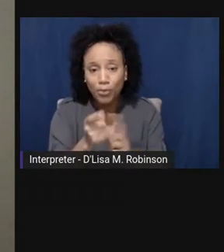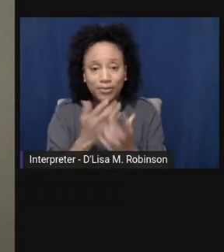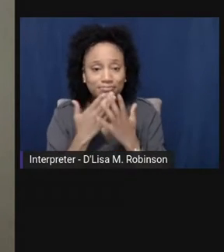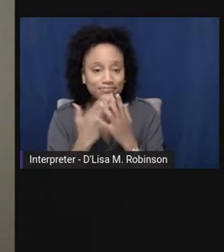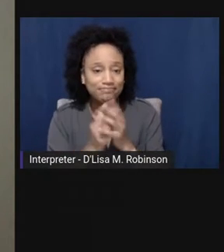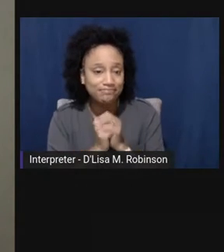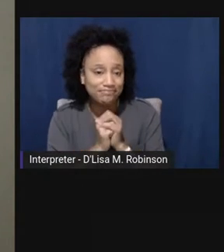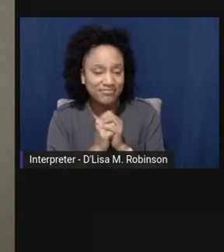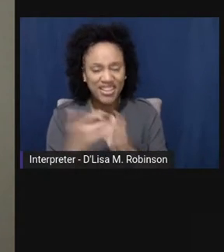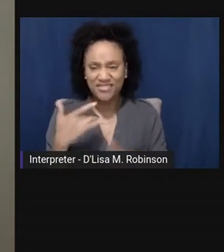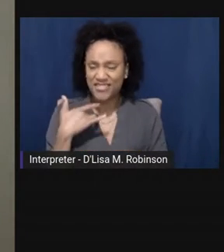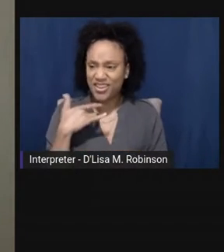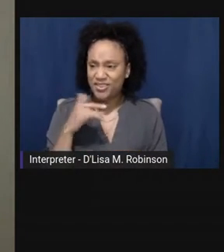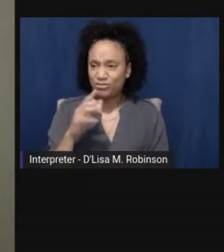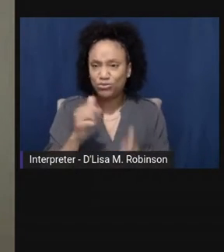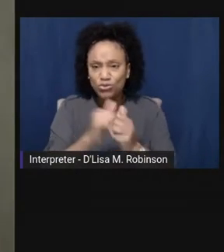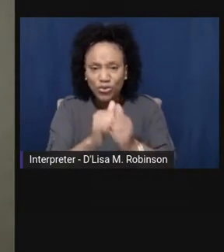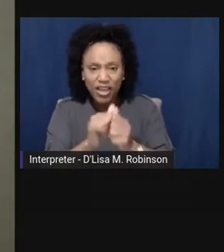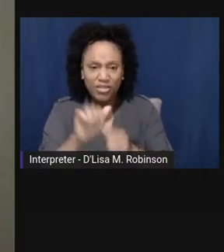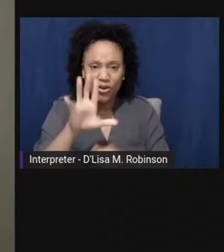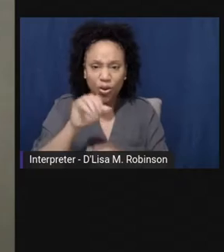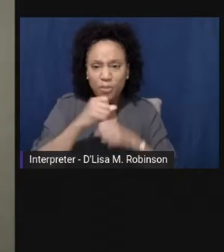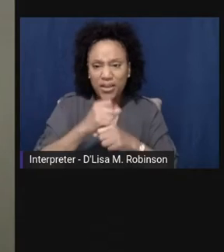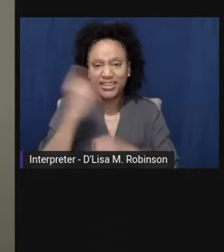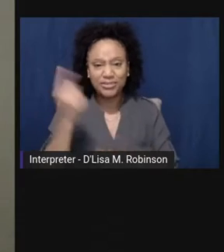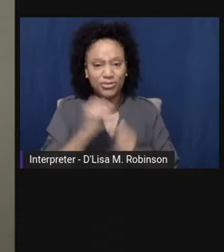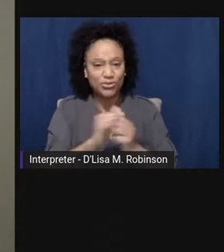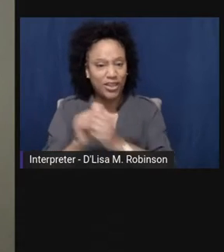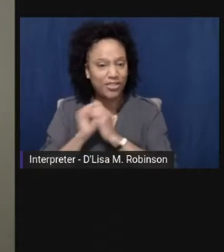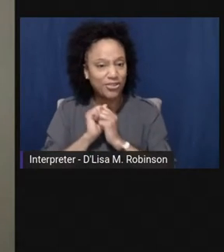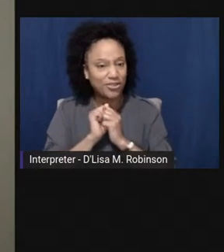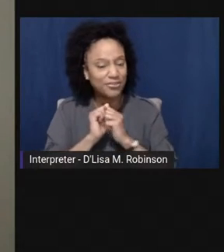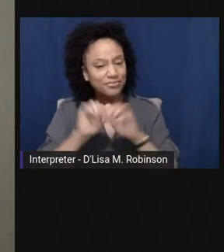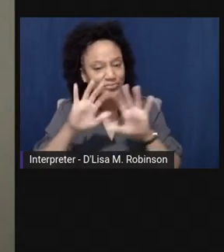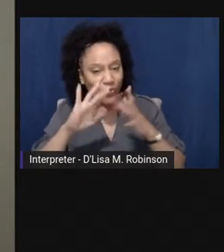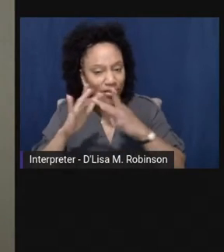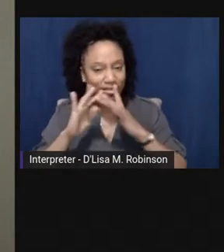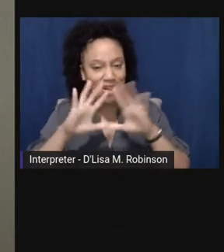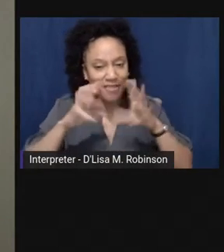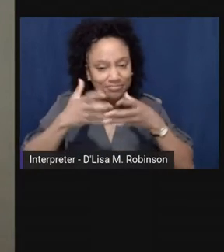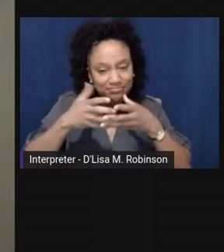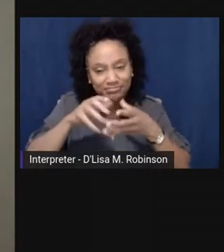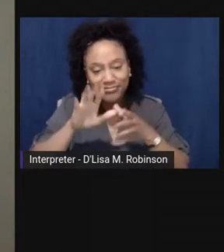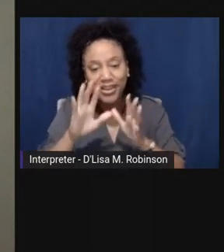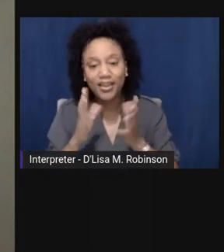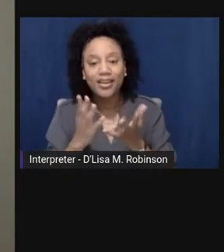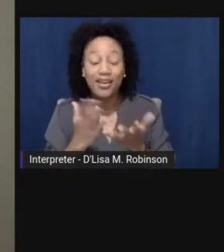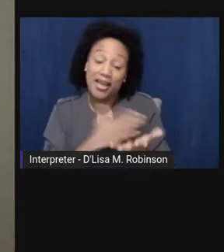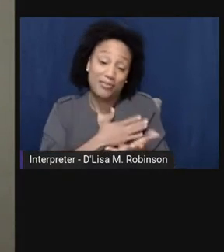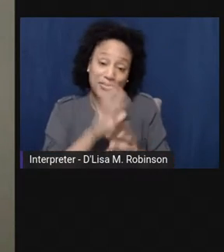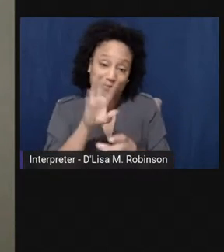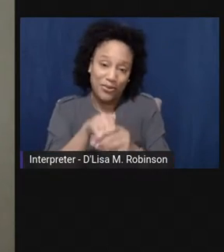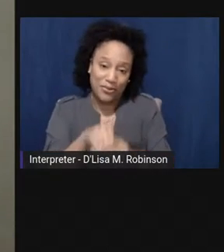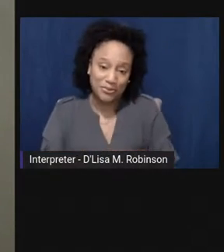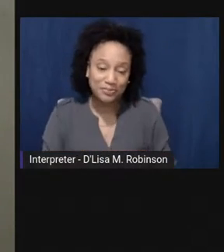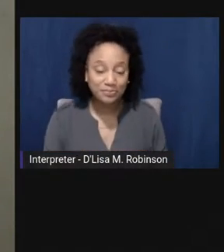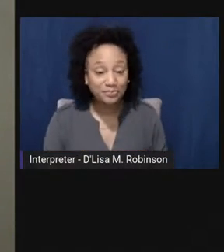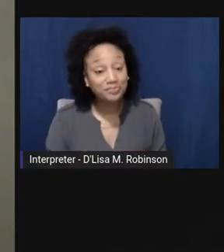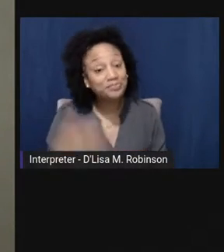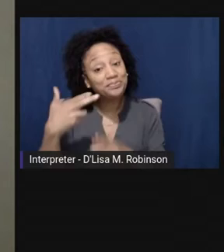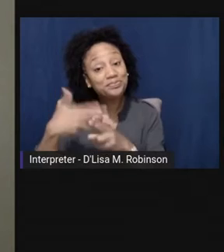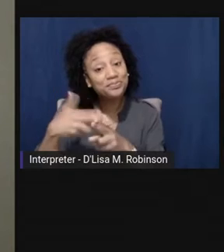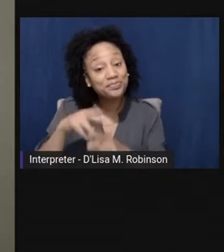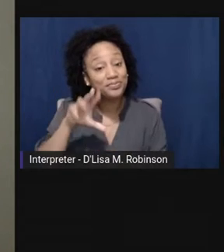like we're co-creating something like virtual alchemy here, and I'm just happy to be a part of that. My name